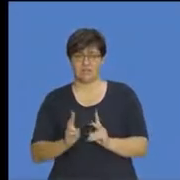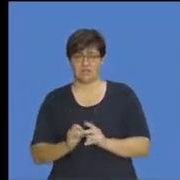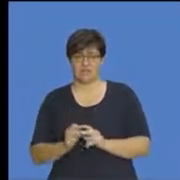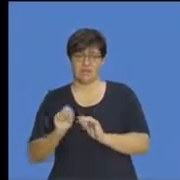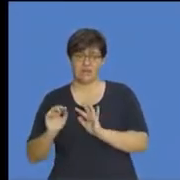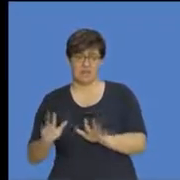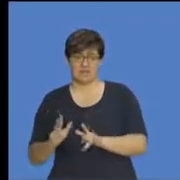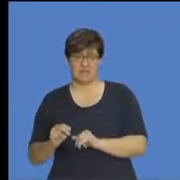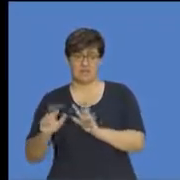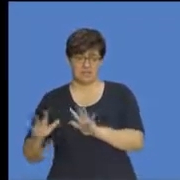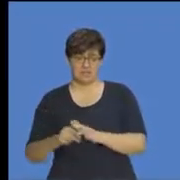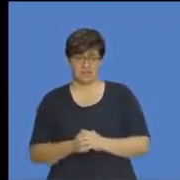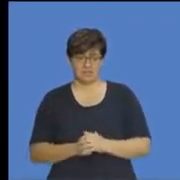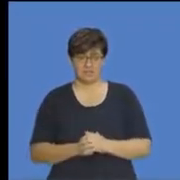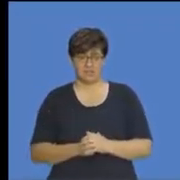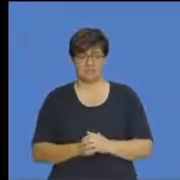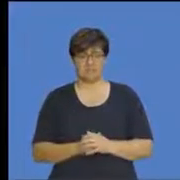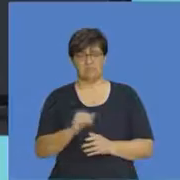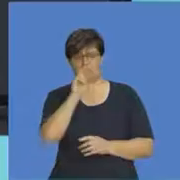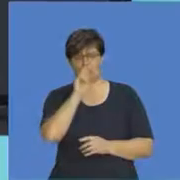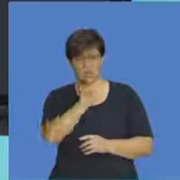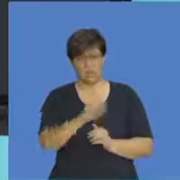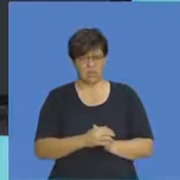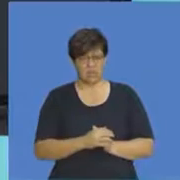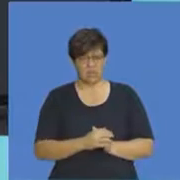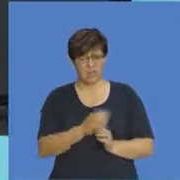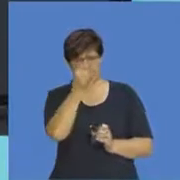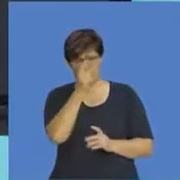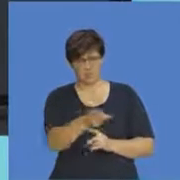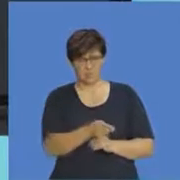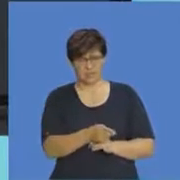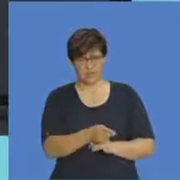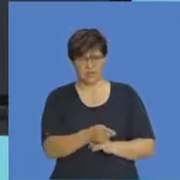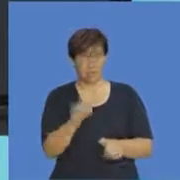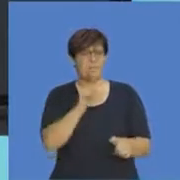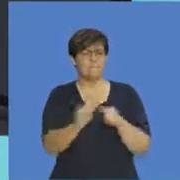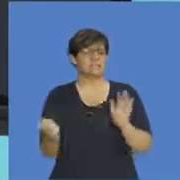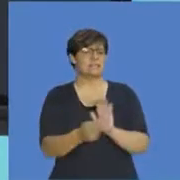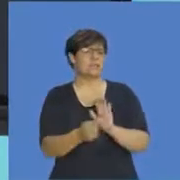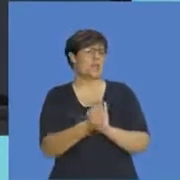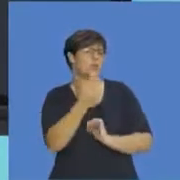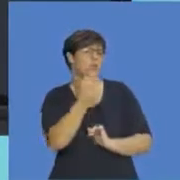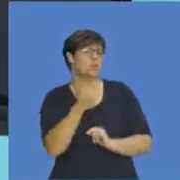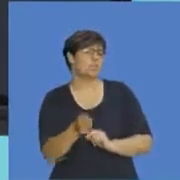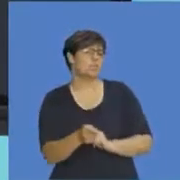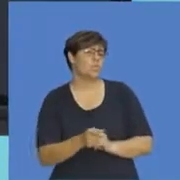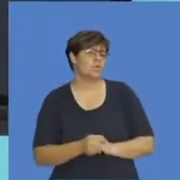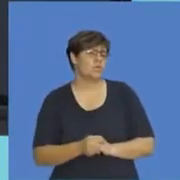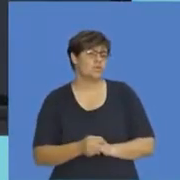12, 9, and 8. By looking at the data, who is a better salesman?